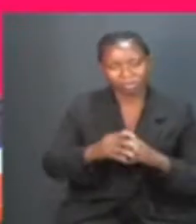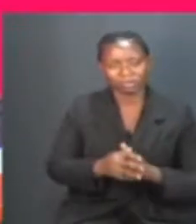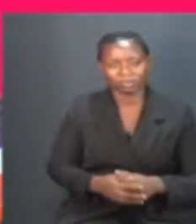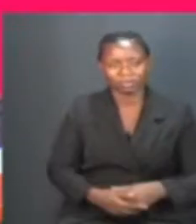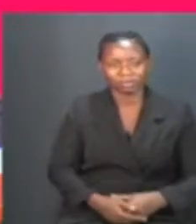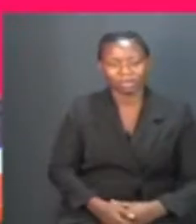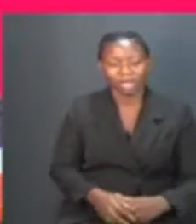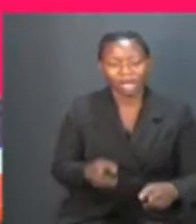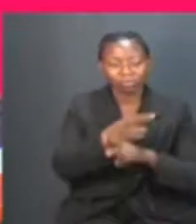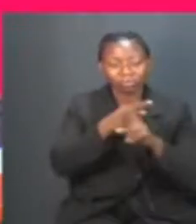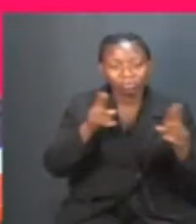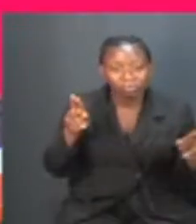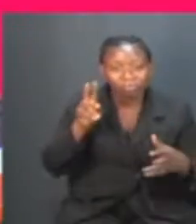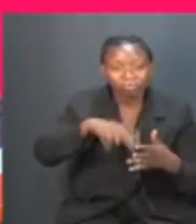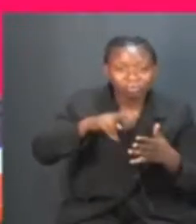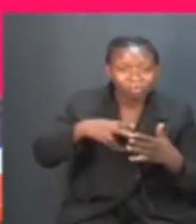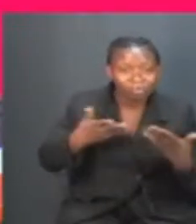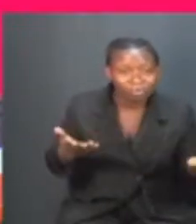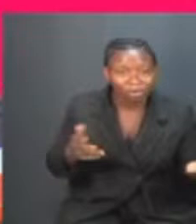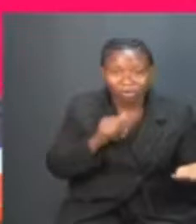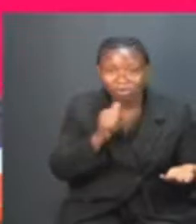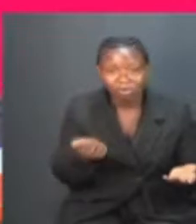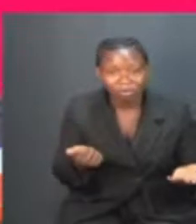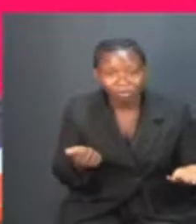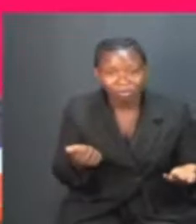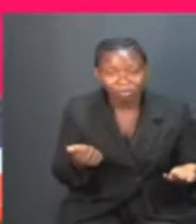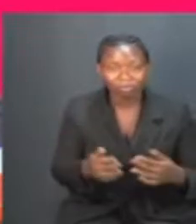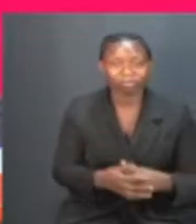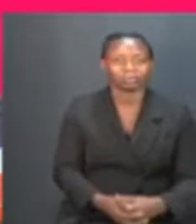Are you ready to read the statement or not?